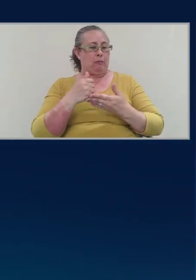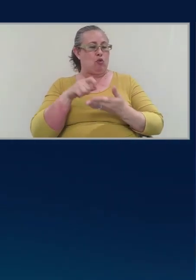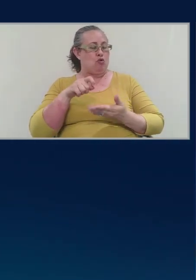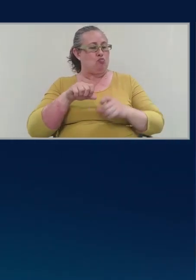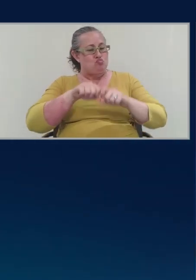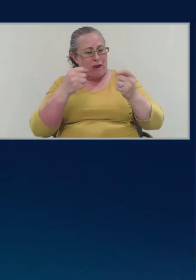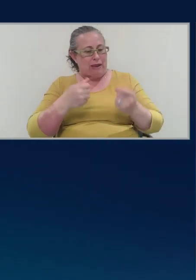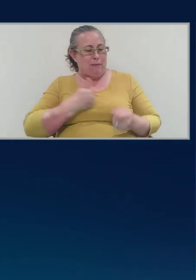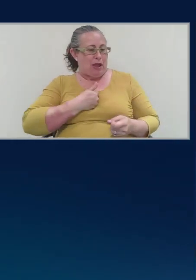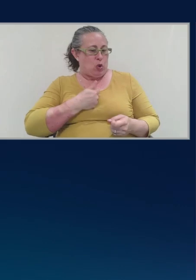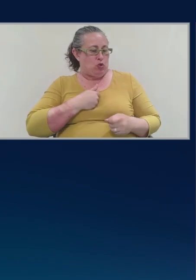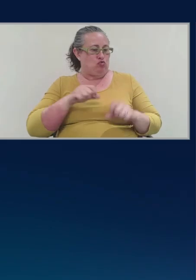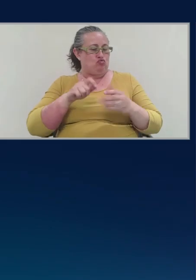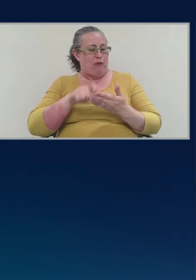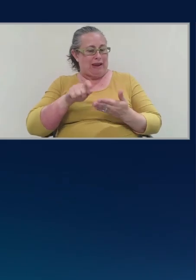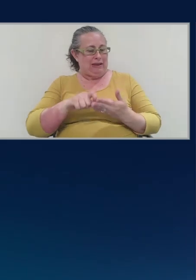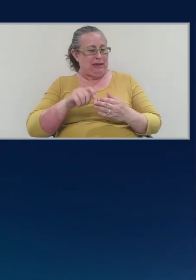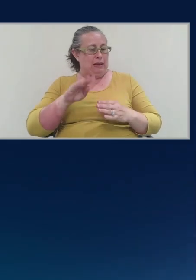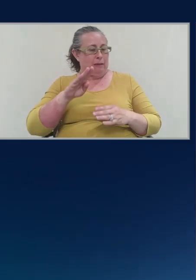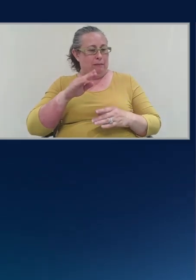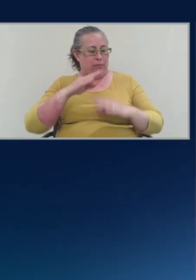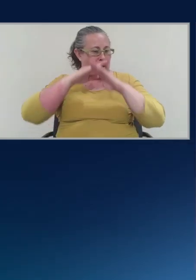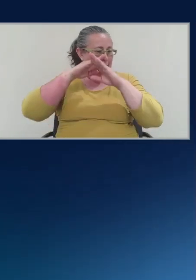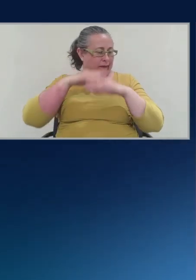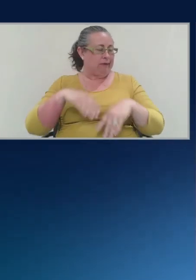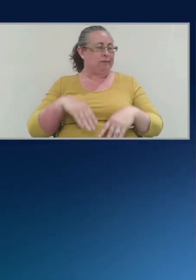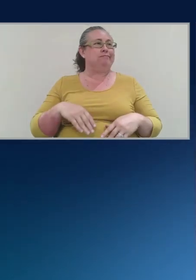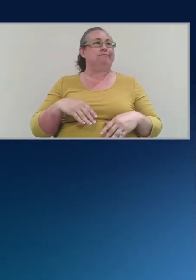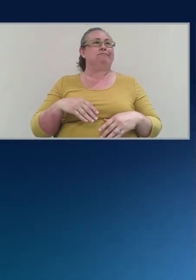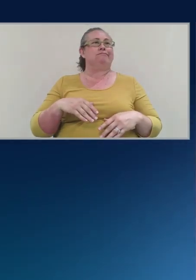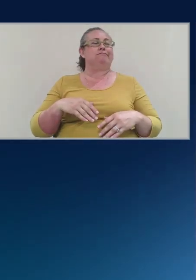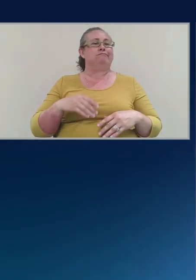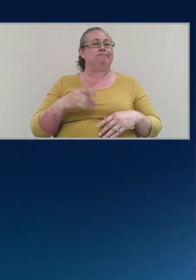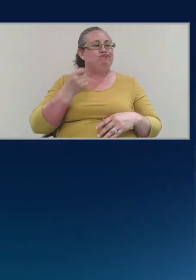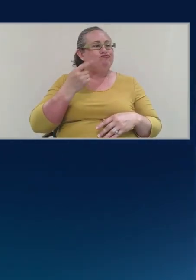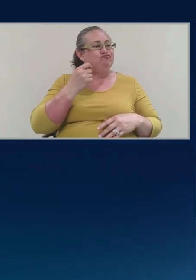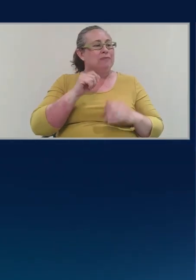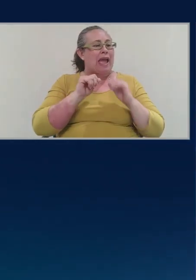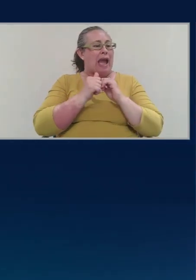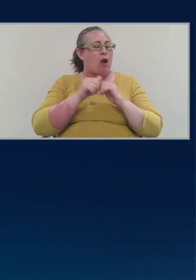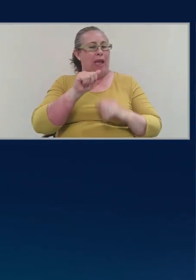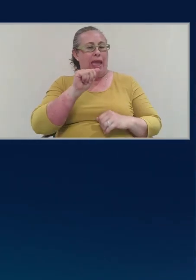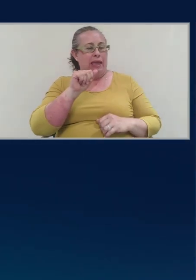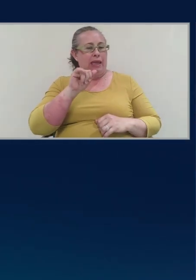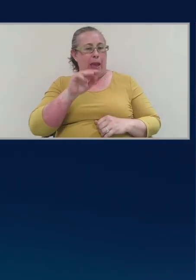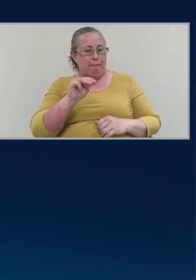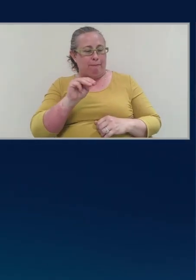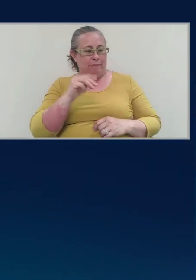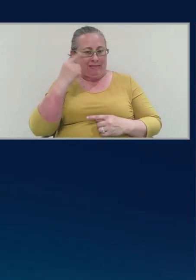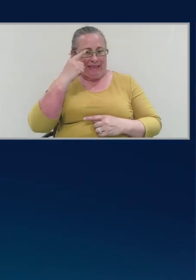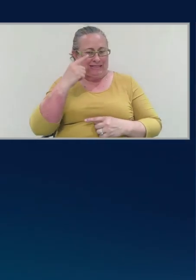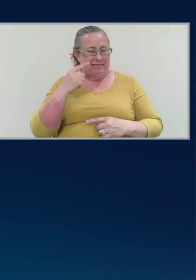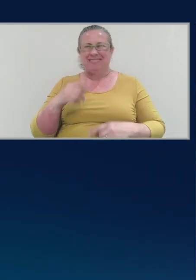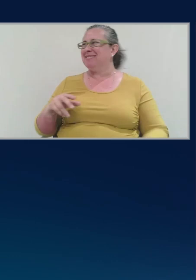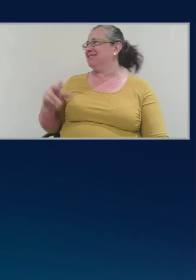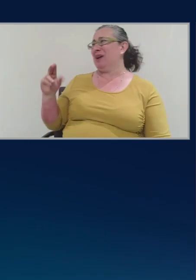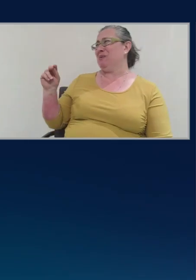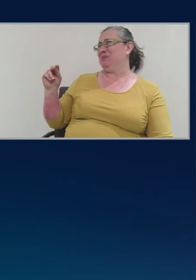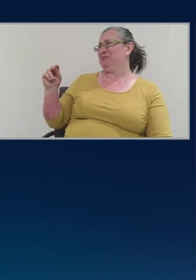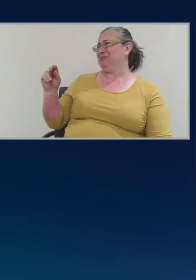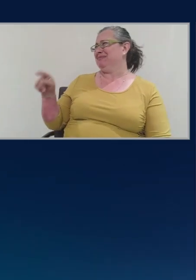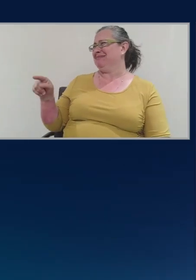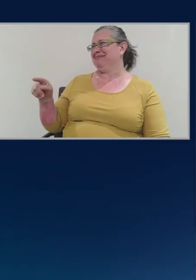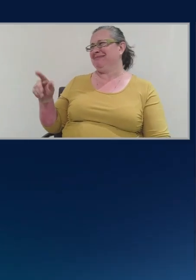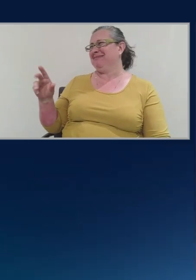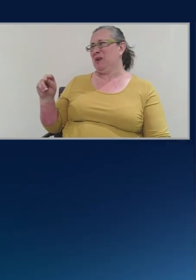by understanding how services work. Correct. It can help me understand how AM thinks No, nothing can No, help you. No? you're going too far. Okay, all